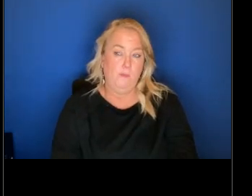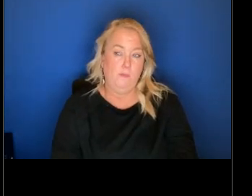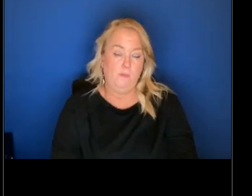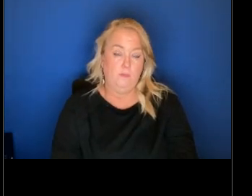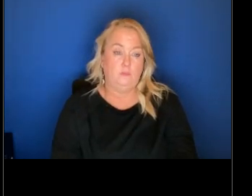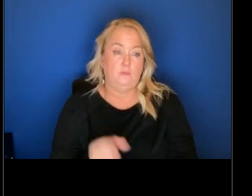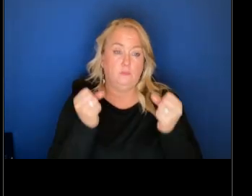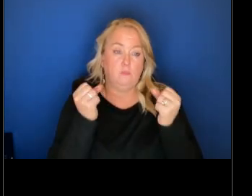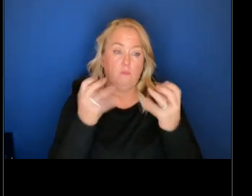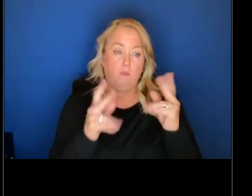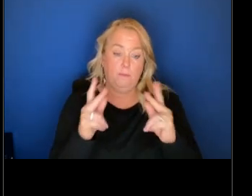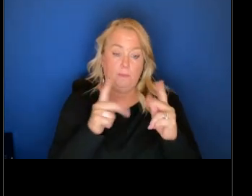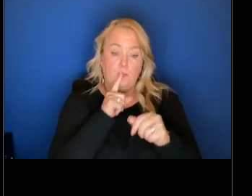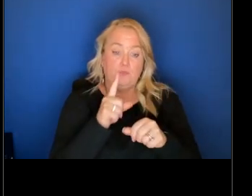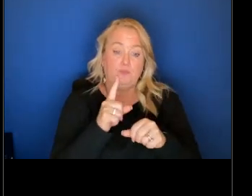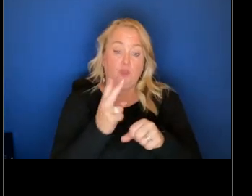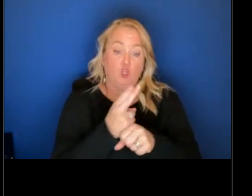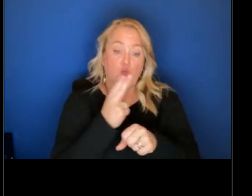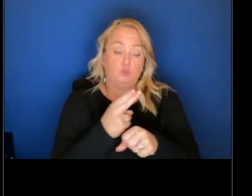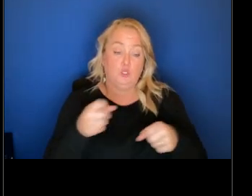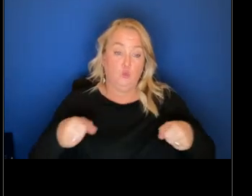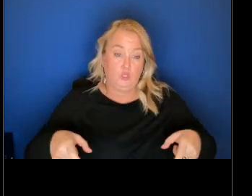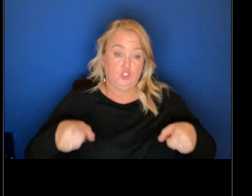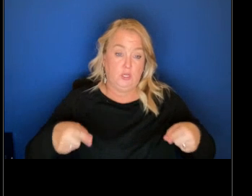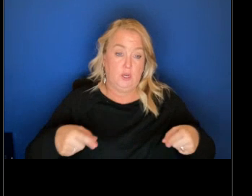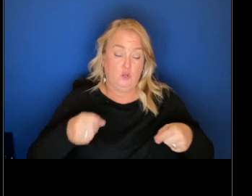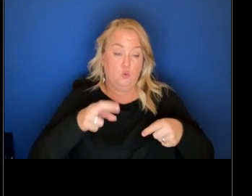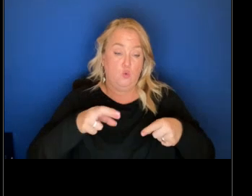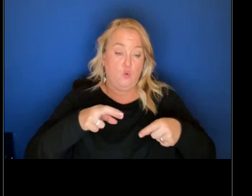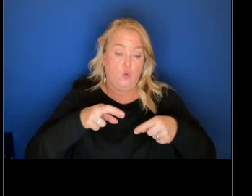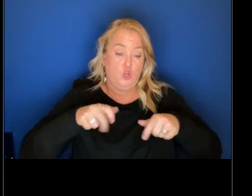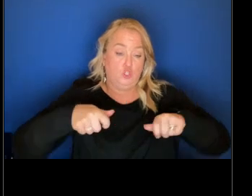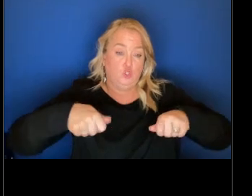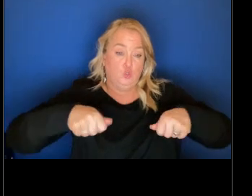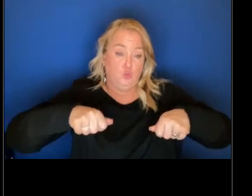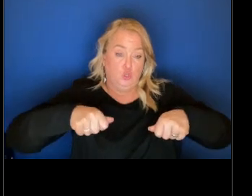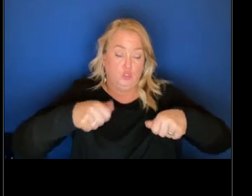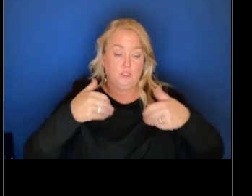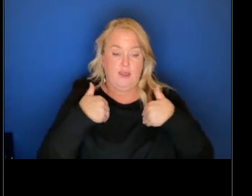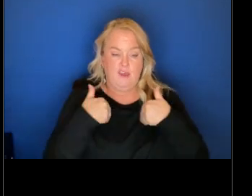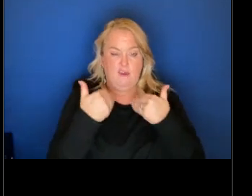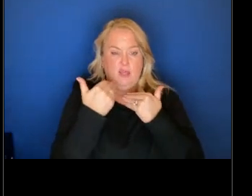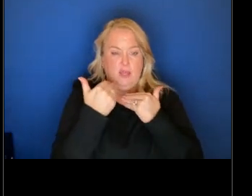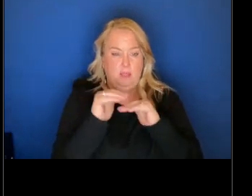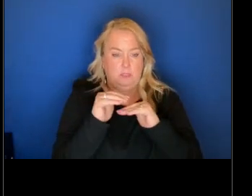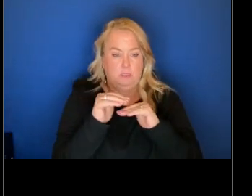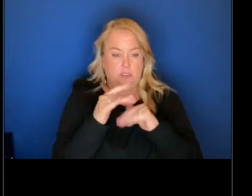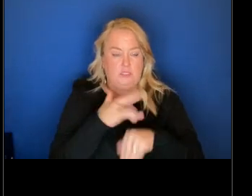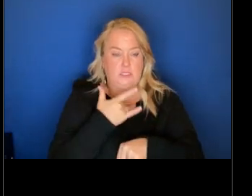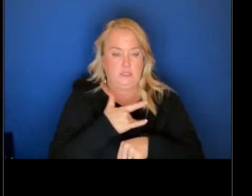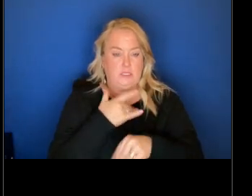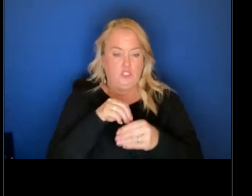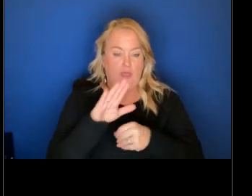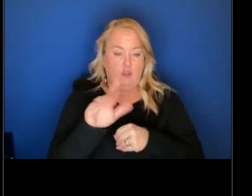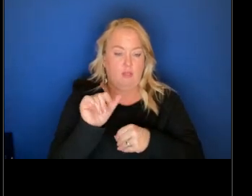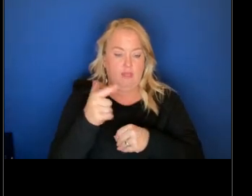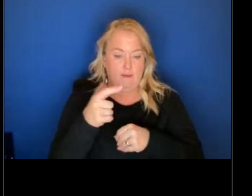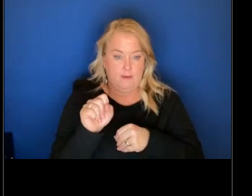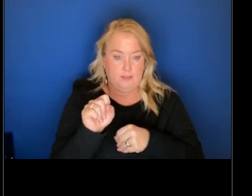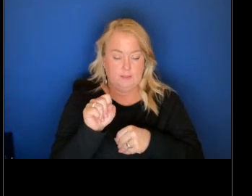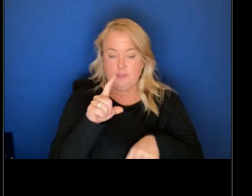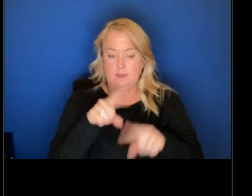Many people who use wheelchairs or scooters have limited sensation in their legs and